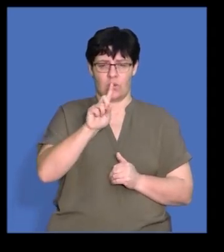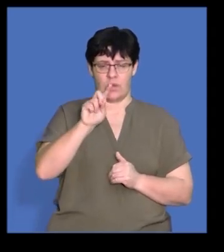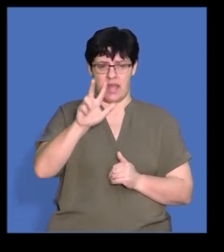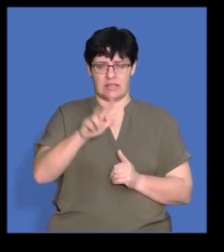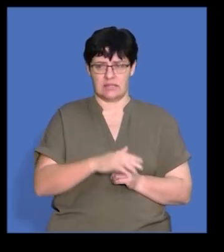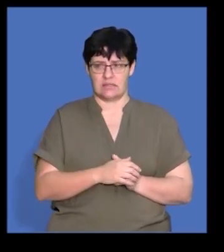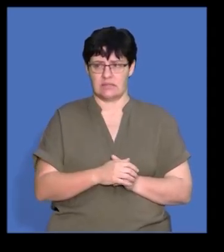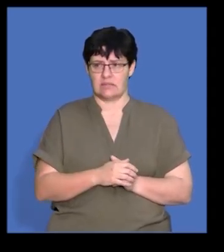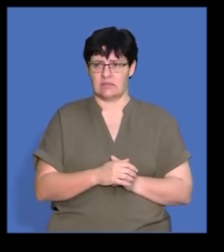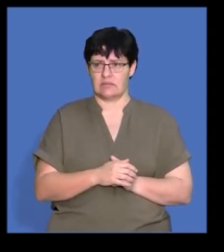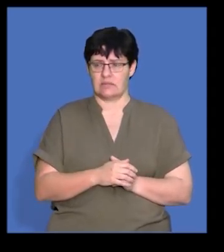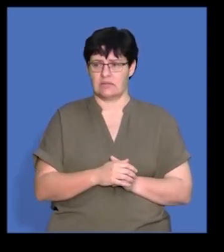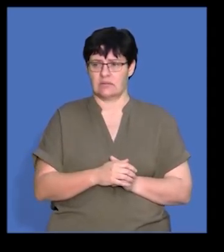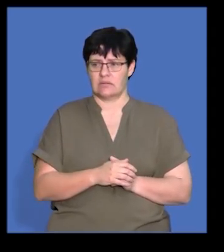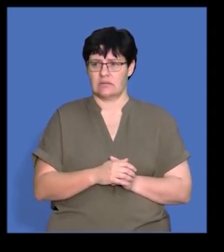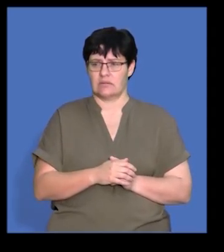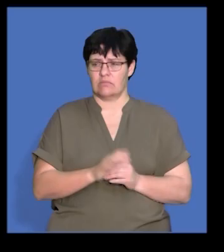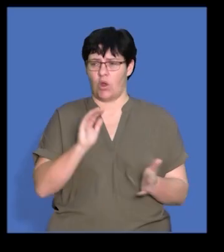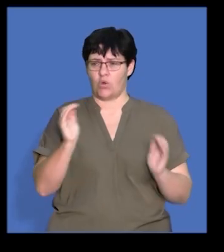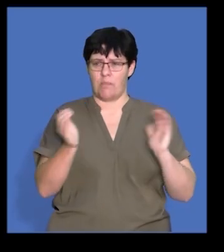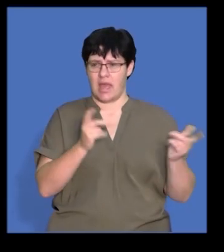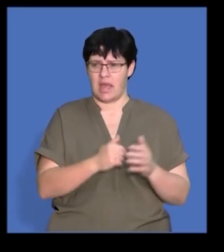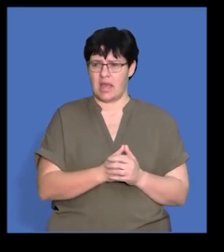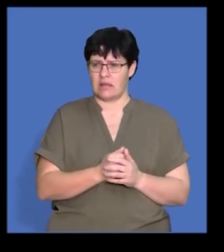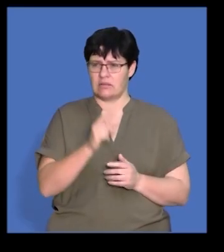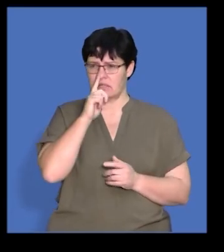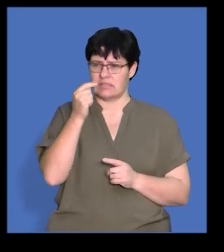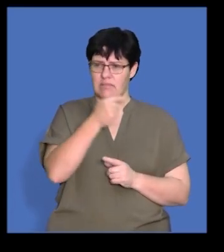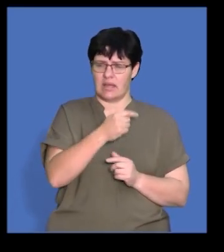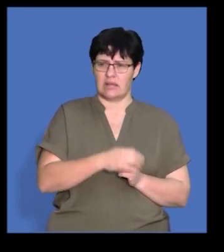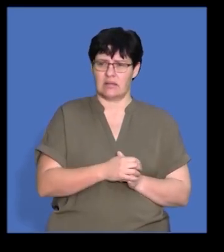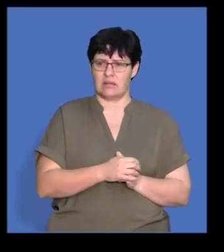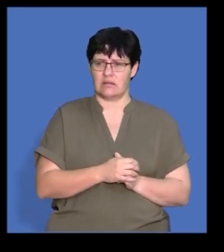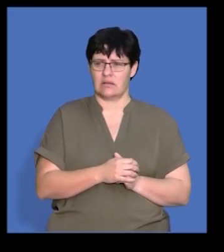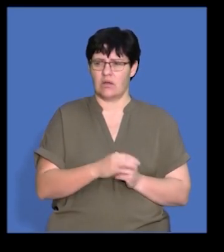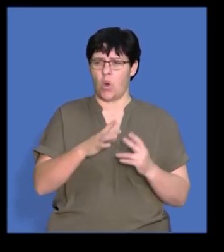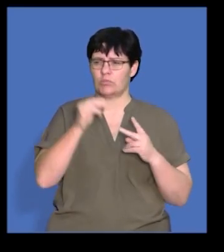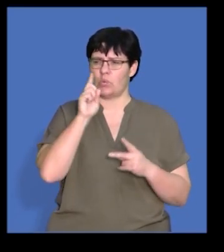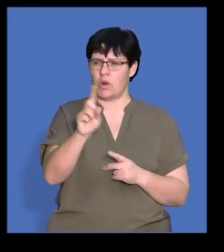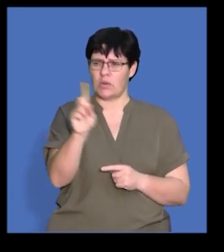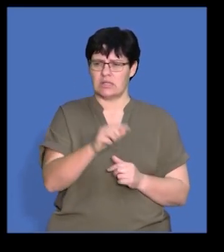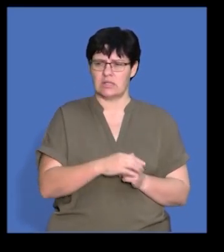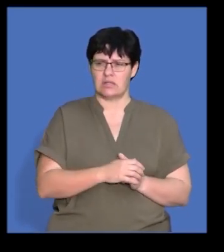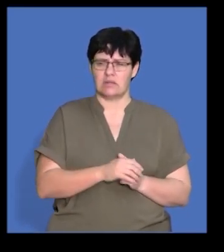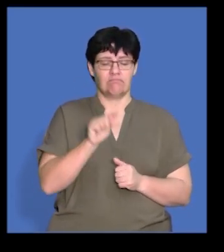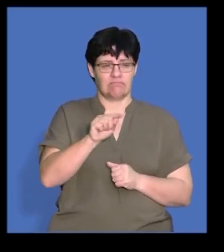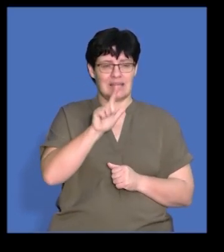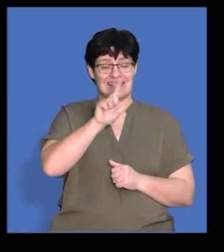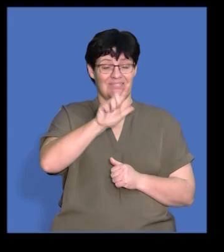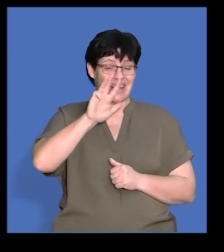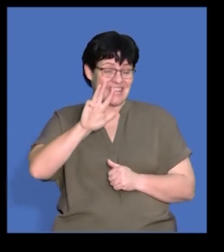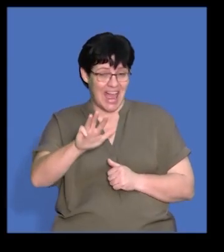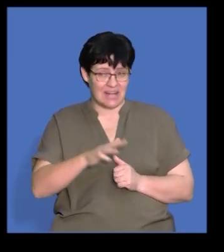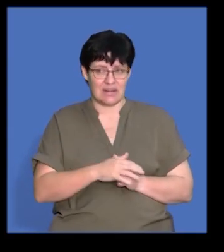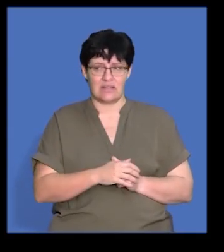72,918, and I'm just going to compare. So I'm going back in my slides to see what option 1 was, and option 1 was